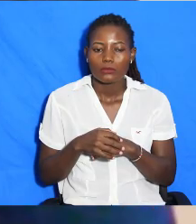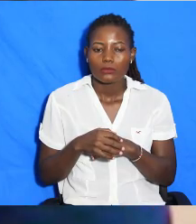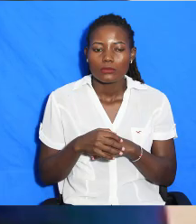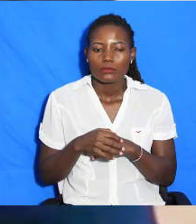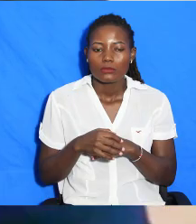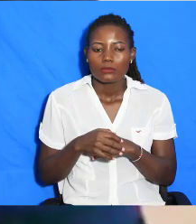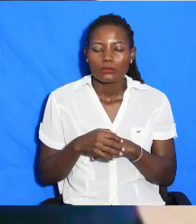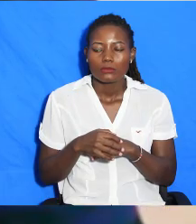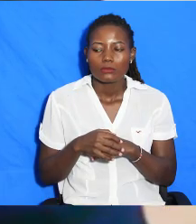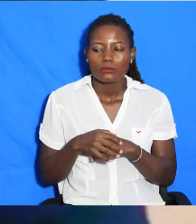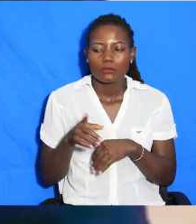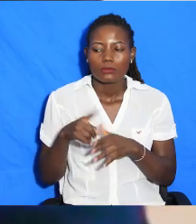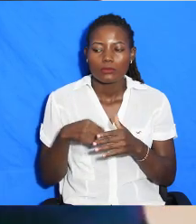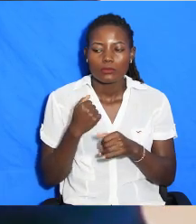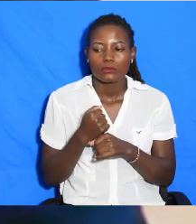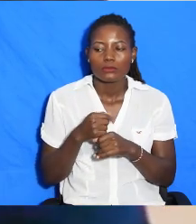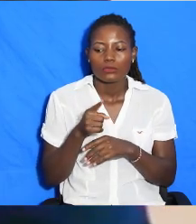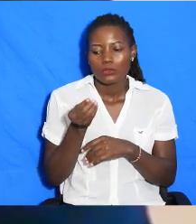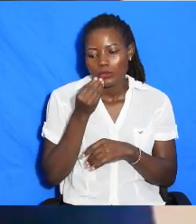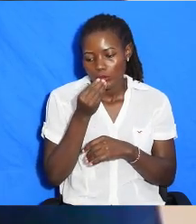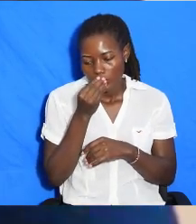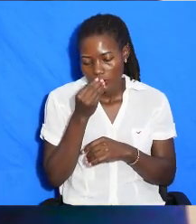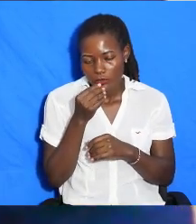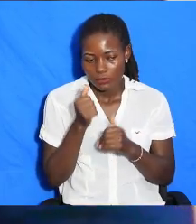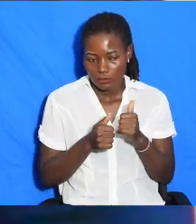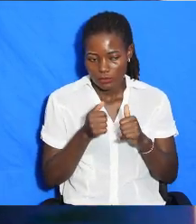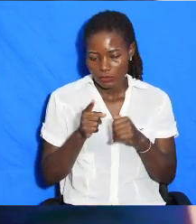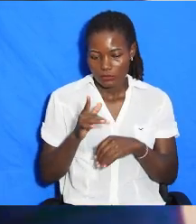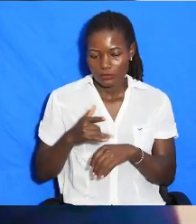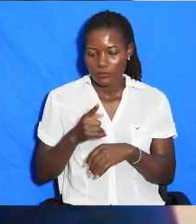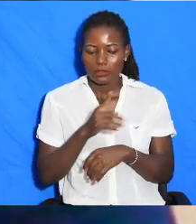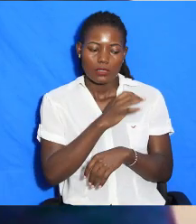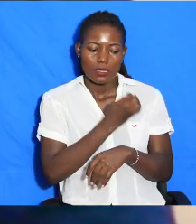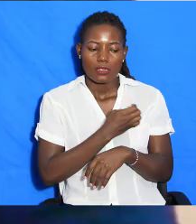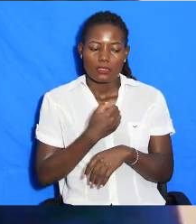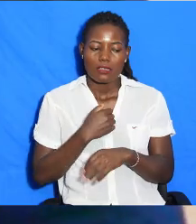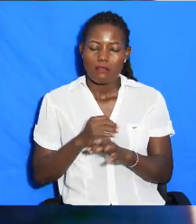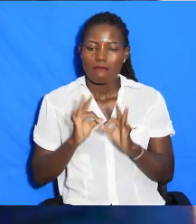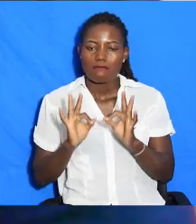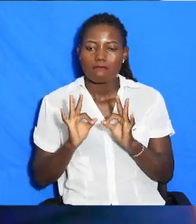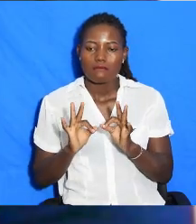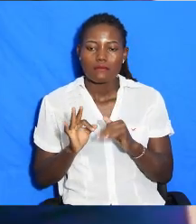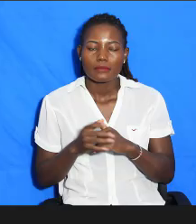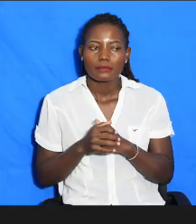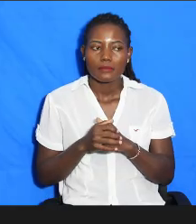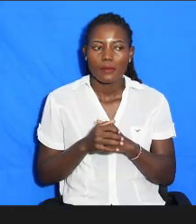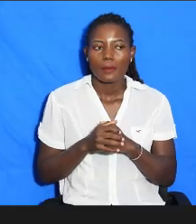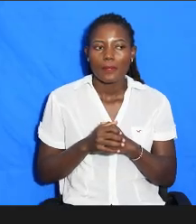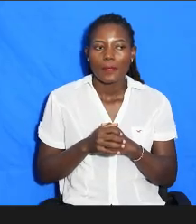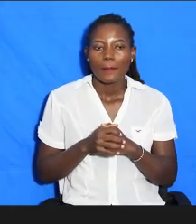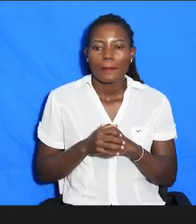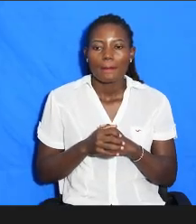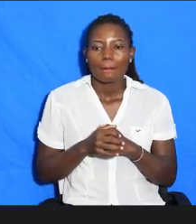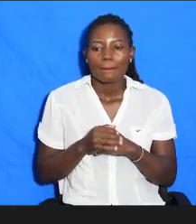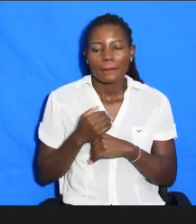what do you eat? What do you eat that when you eat you feel you are energized and you feel that your body is Um,